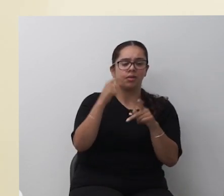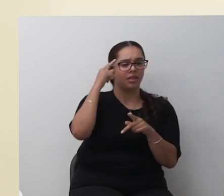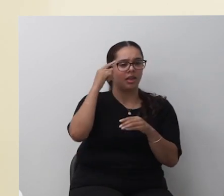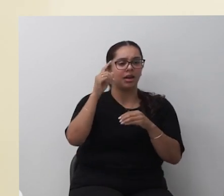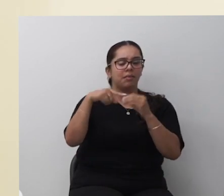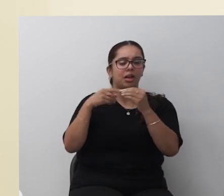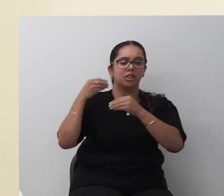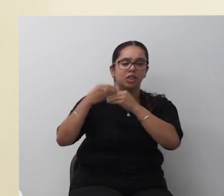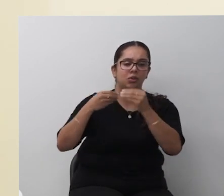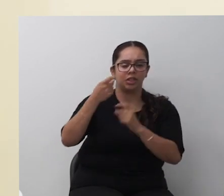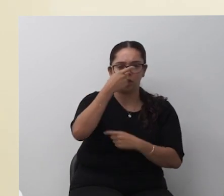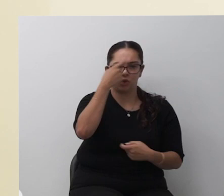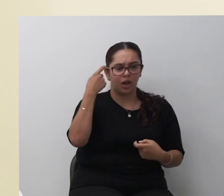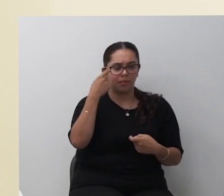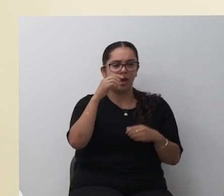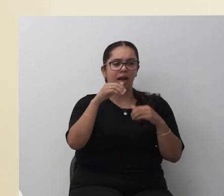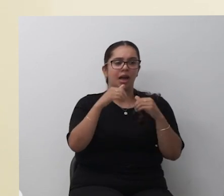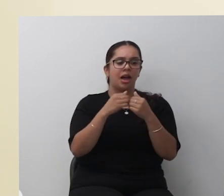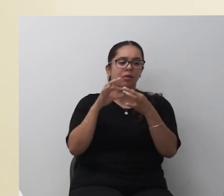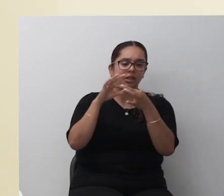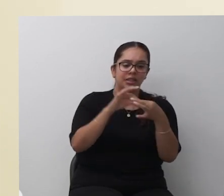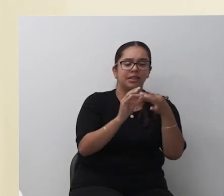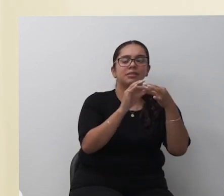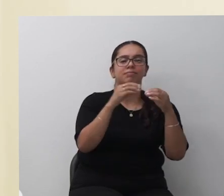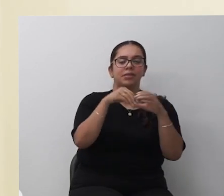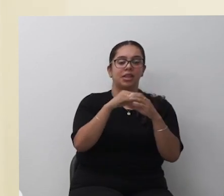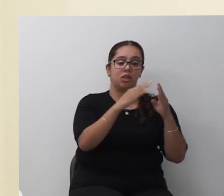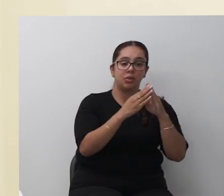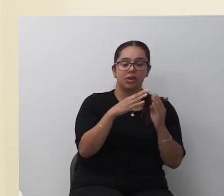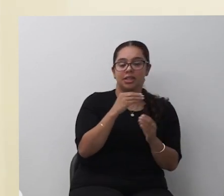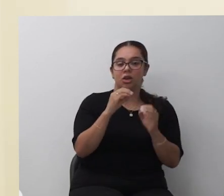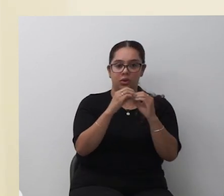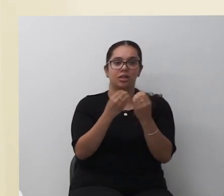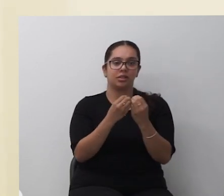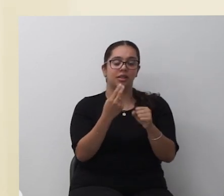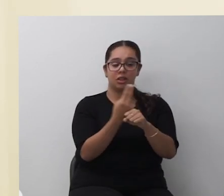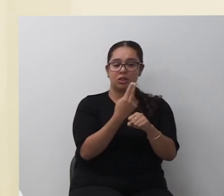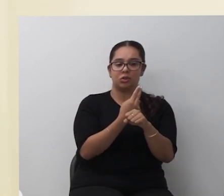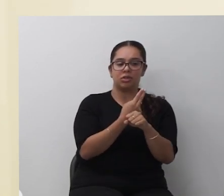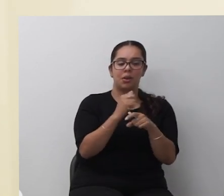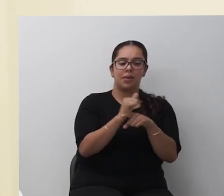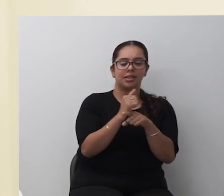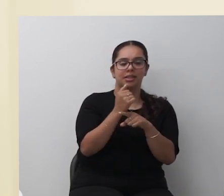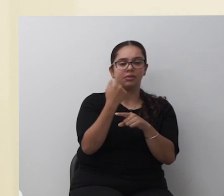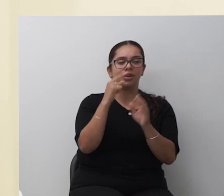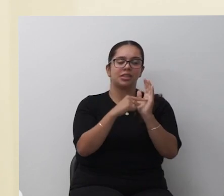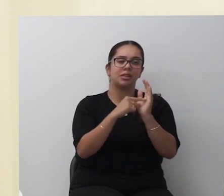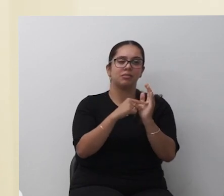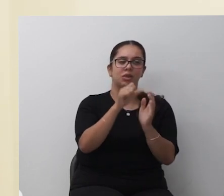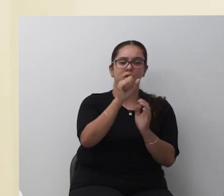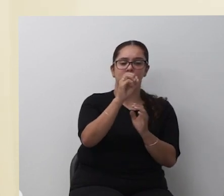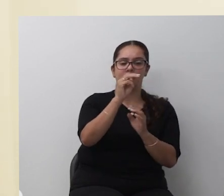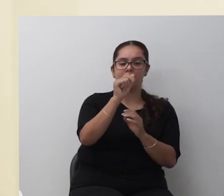generational trauma and how it winds itself through our communities or organizations, and they're using practices like somatic